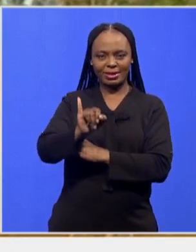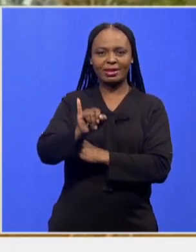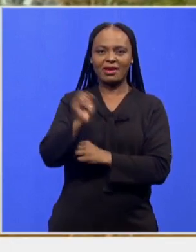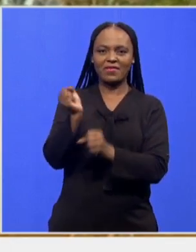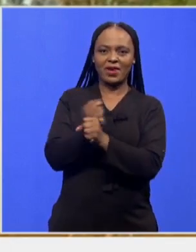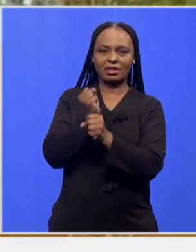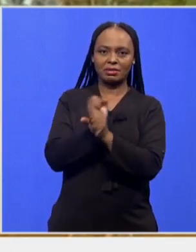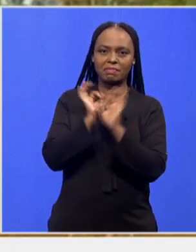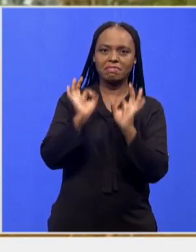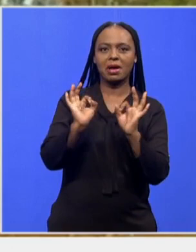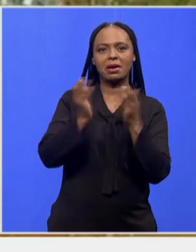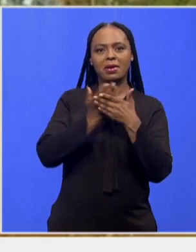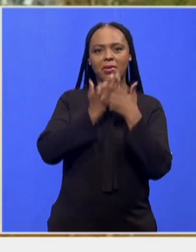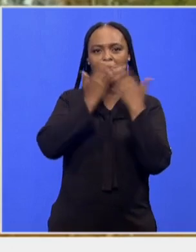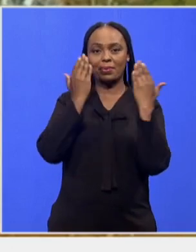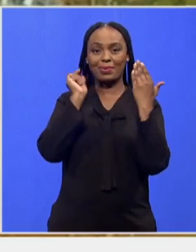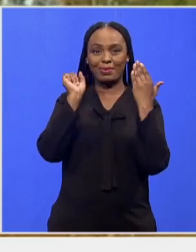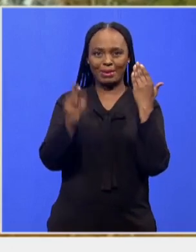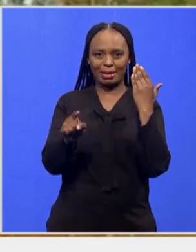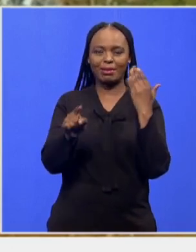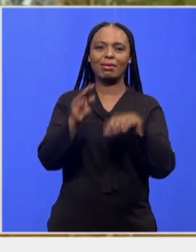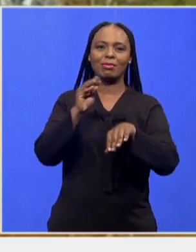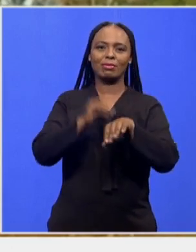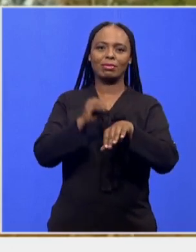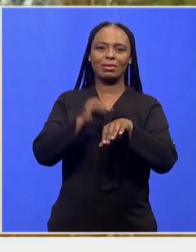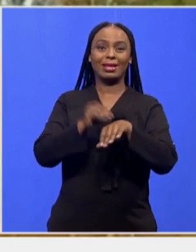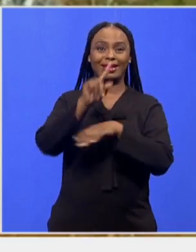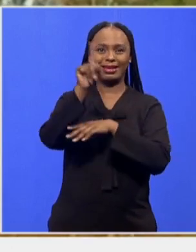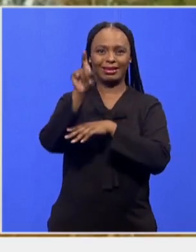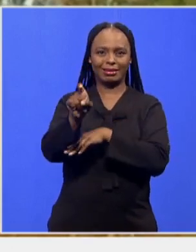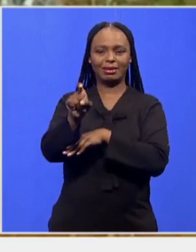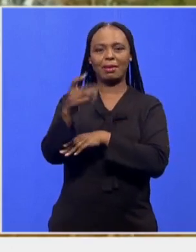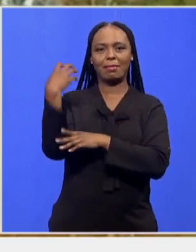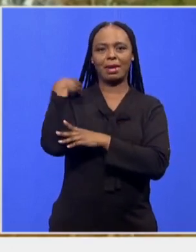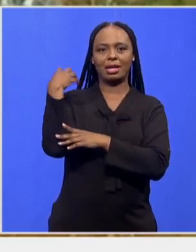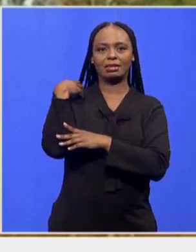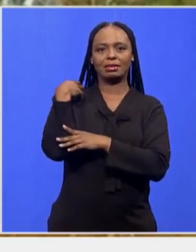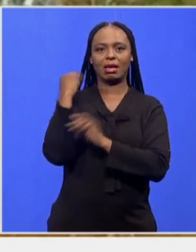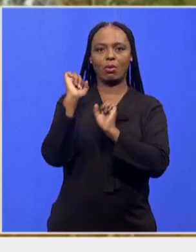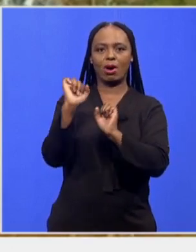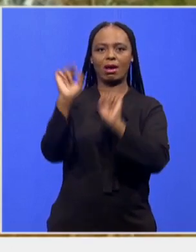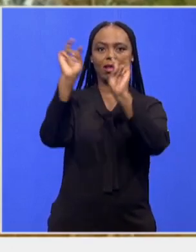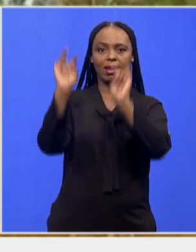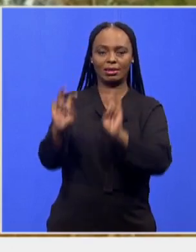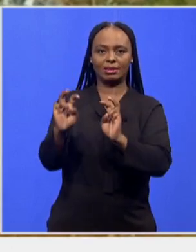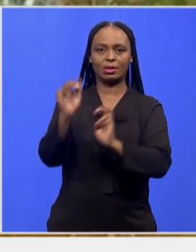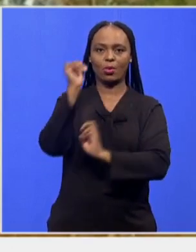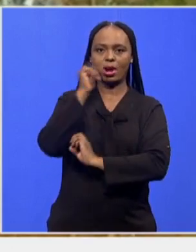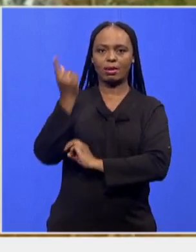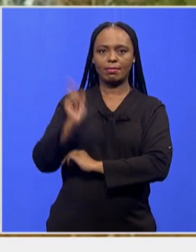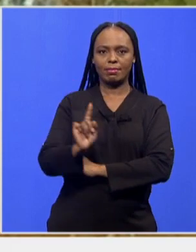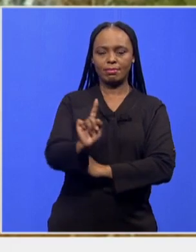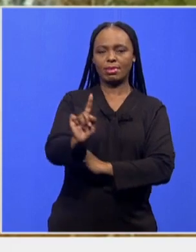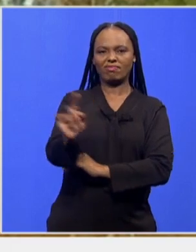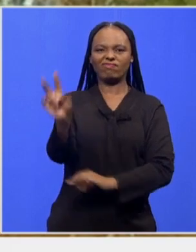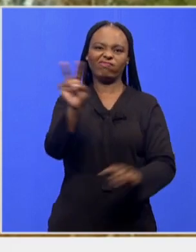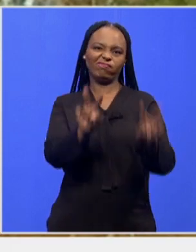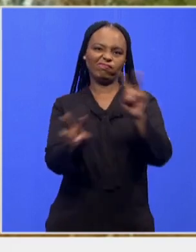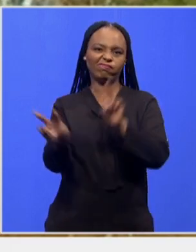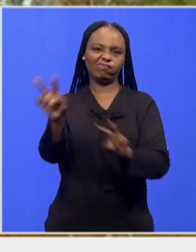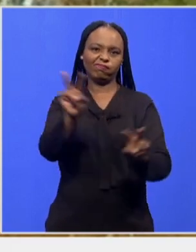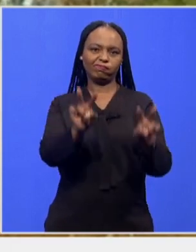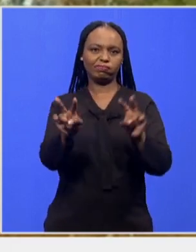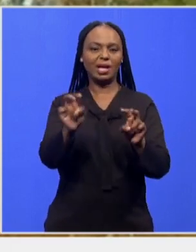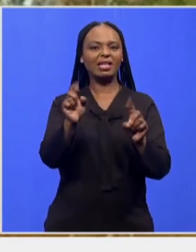functional. And obviously, these are the questions we're going to have to ask the Minister of Electricity after he's done his walkabout and he's gotten that briefing